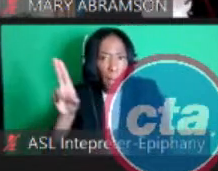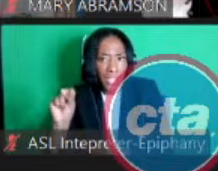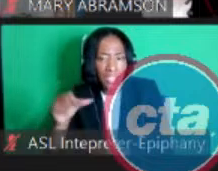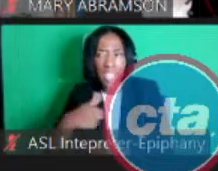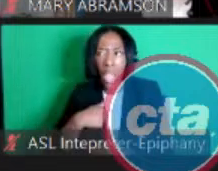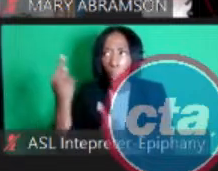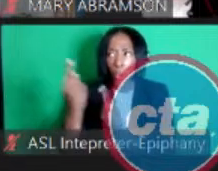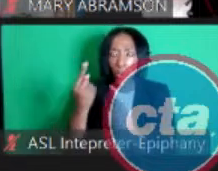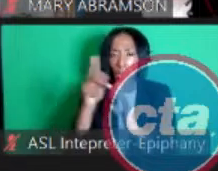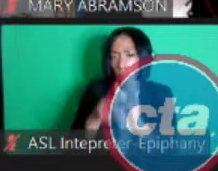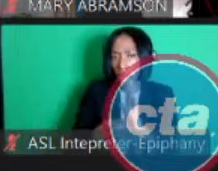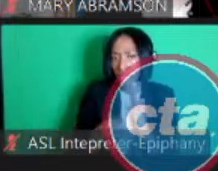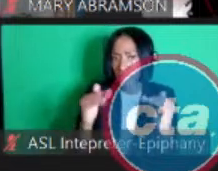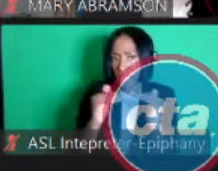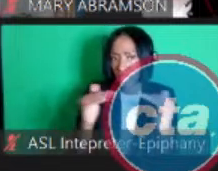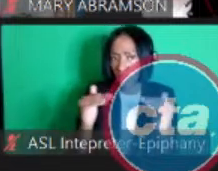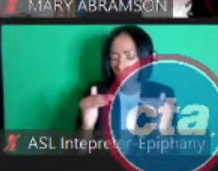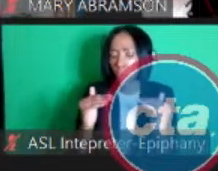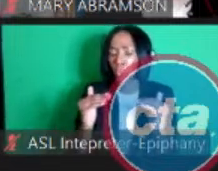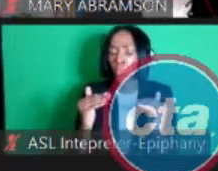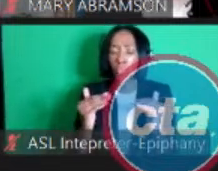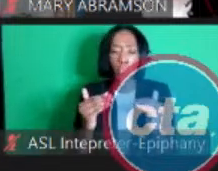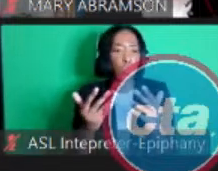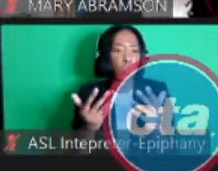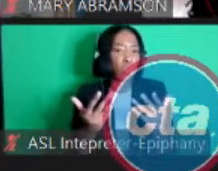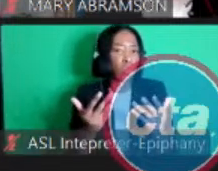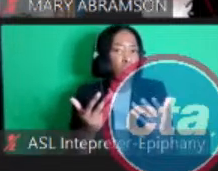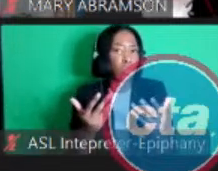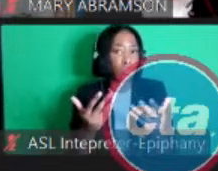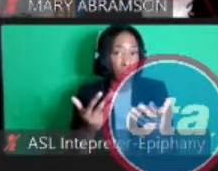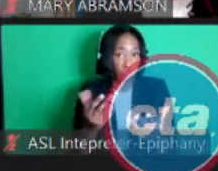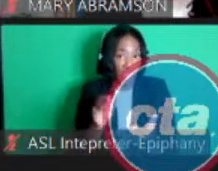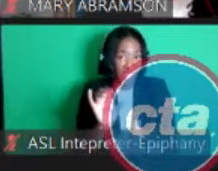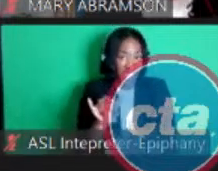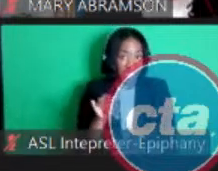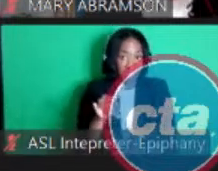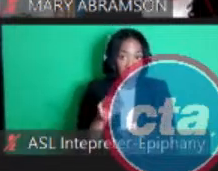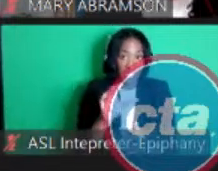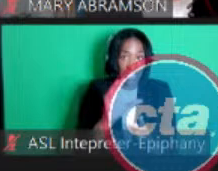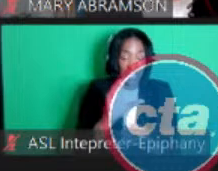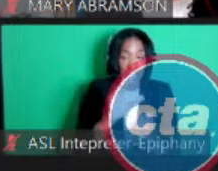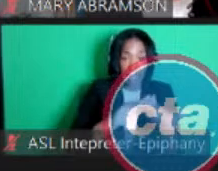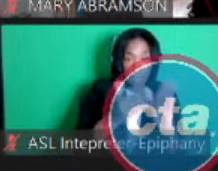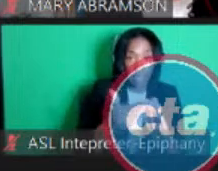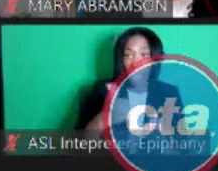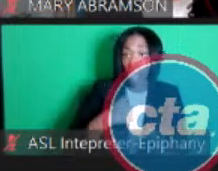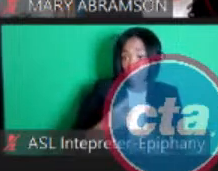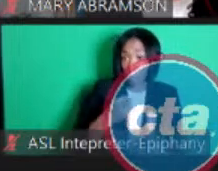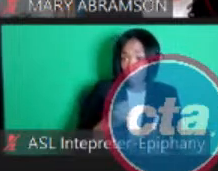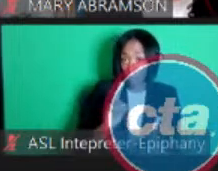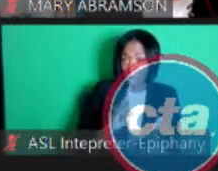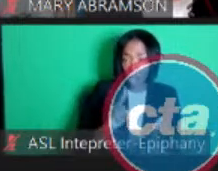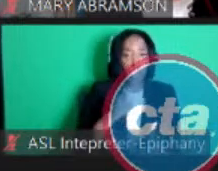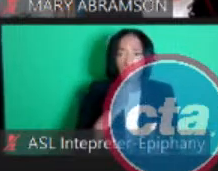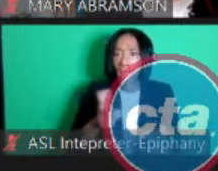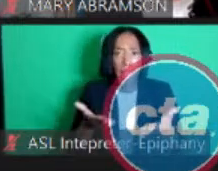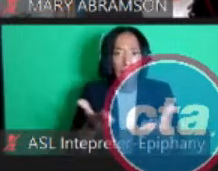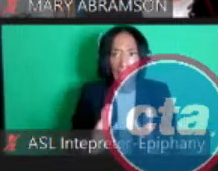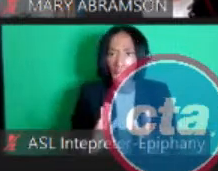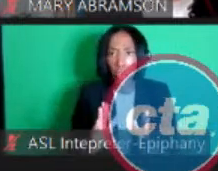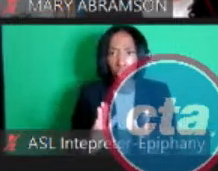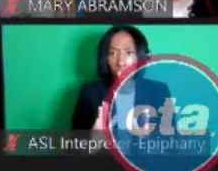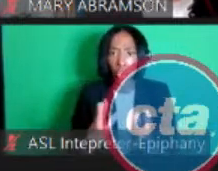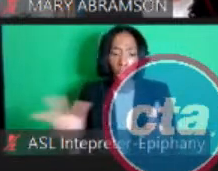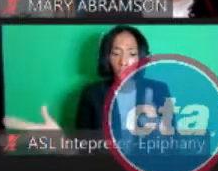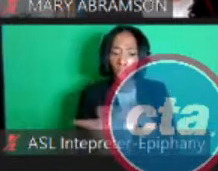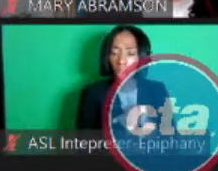policy level, but in city I'm from, you are not allowed to cut the bus. If the bus is starting, you're not